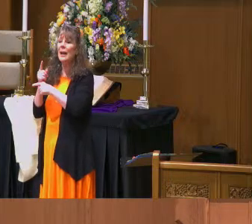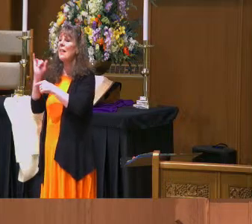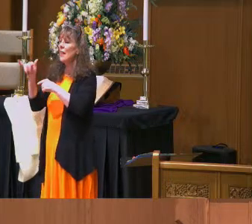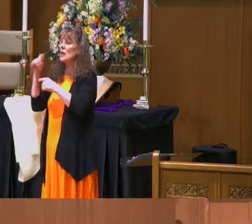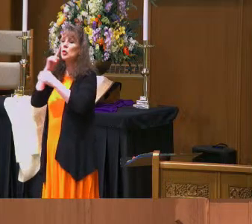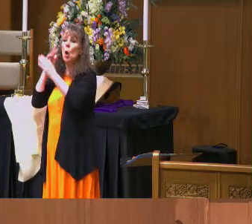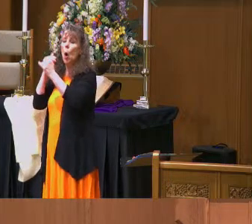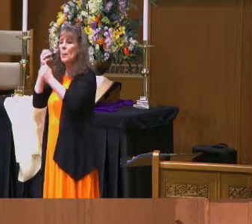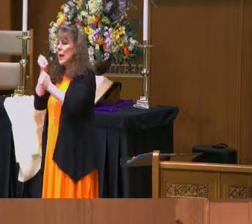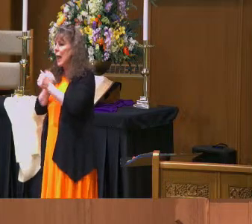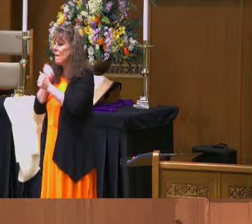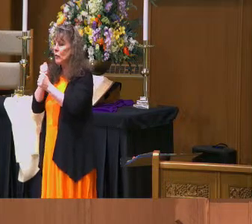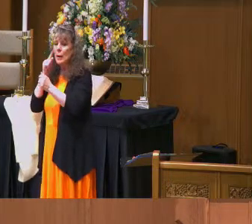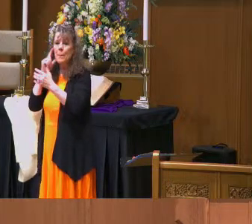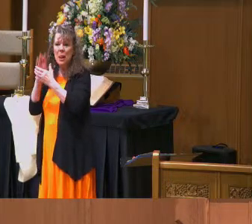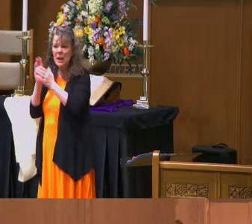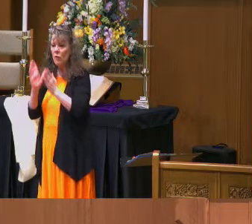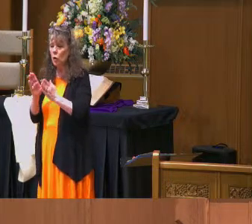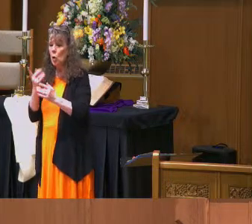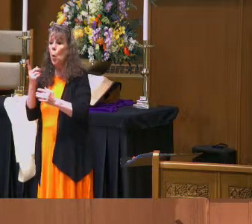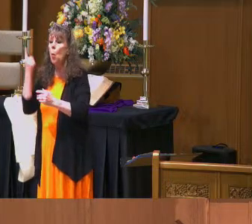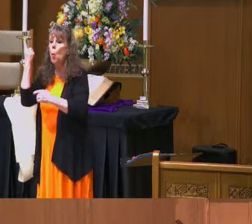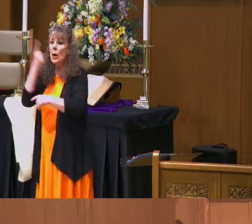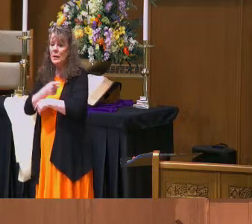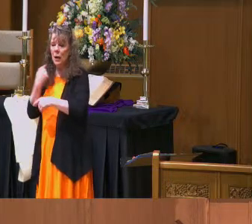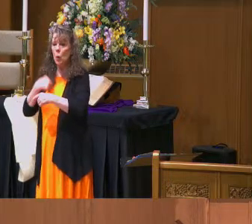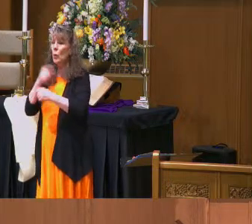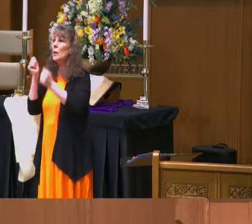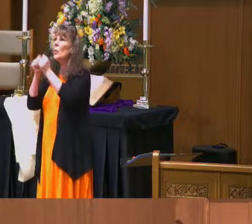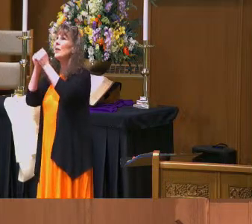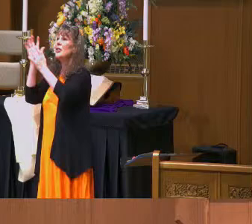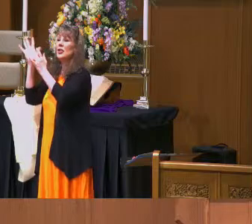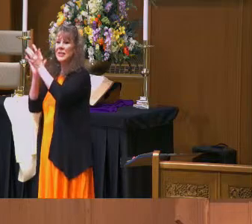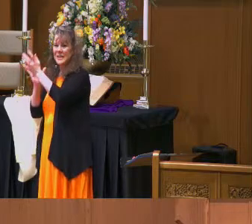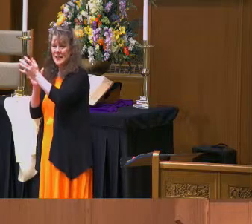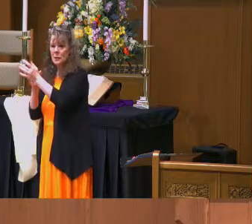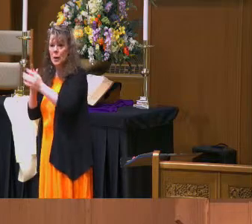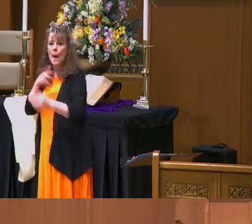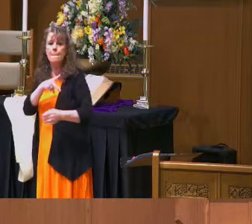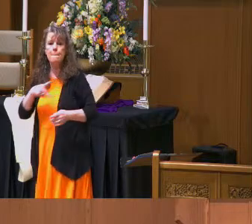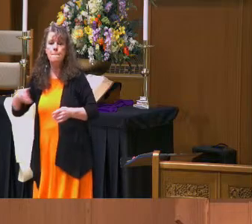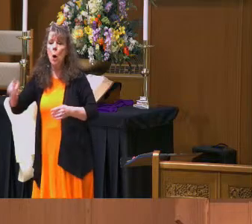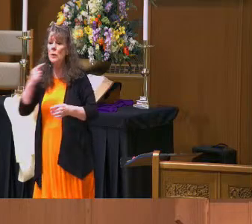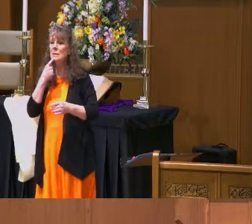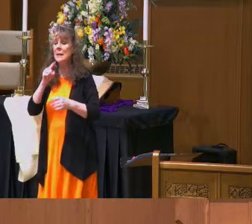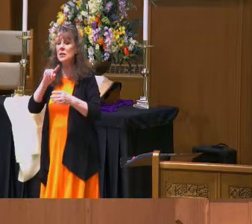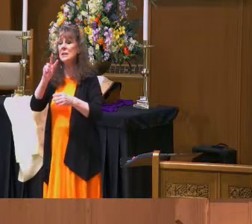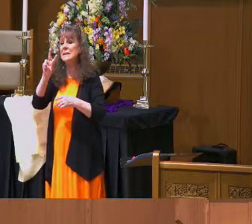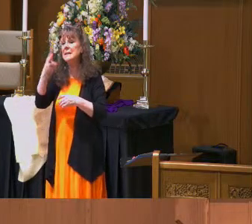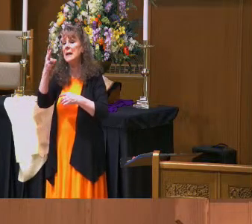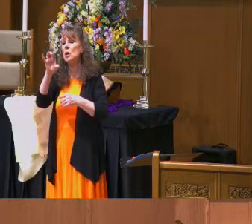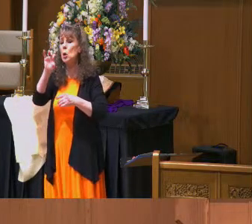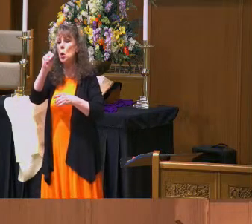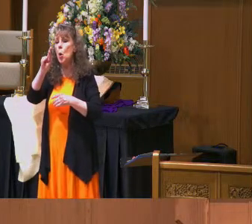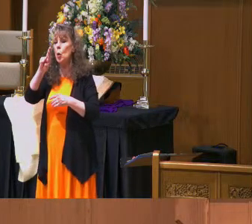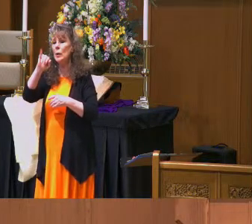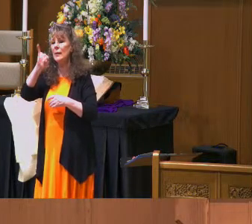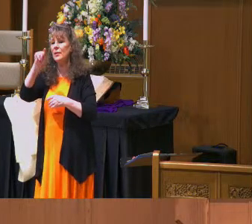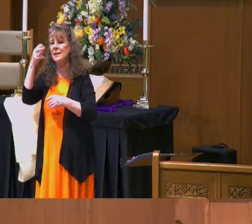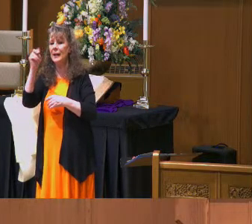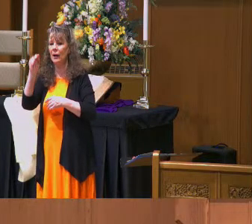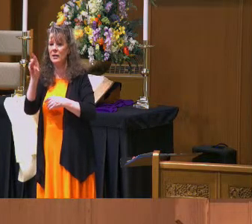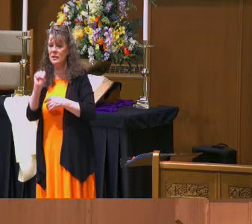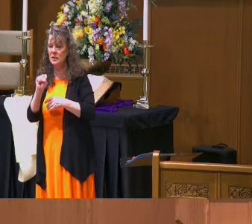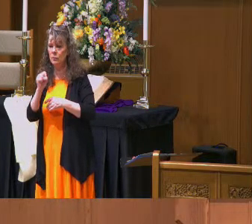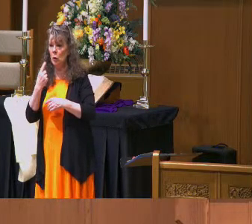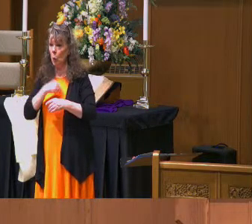of every believer, that one day we will be with Jesus. Paul says it this way in 2 Corinthians. We are